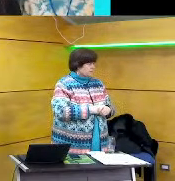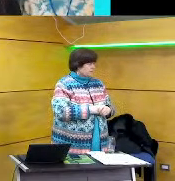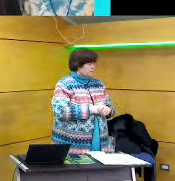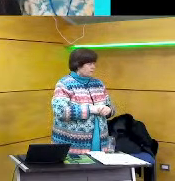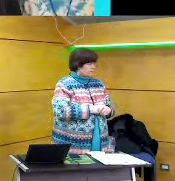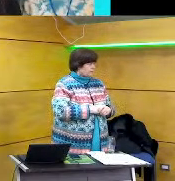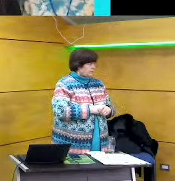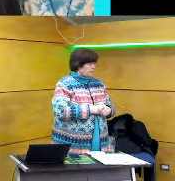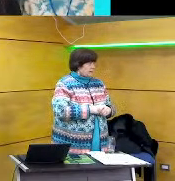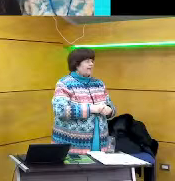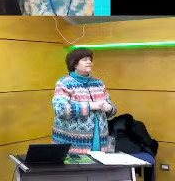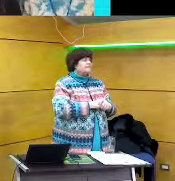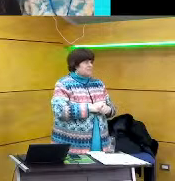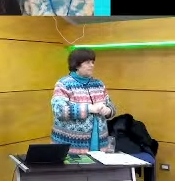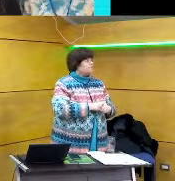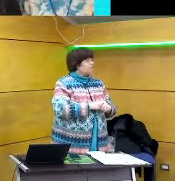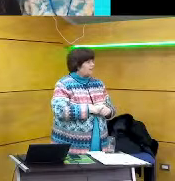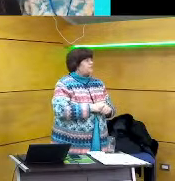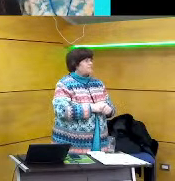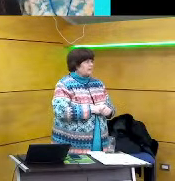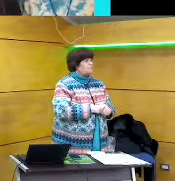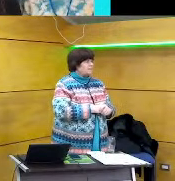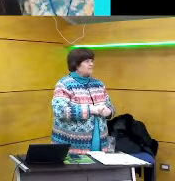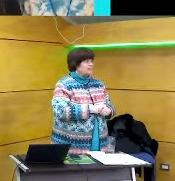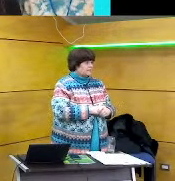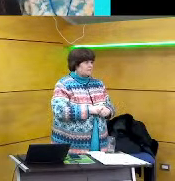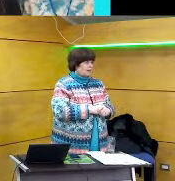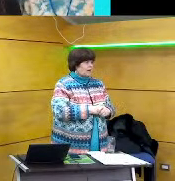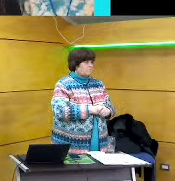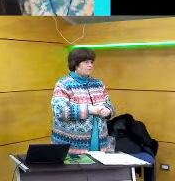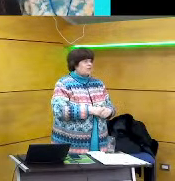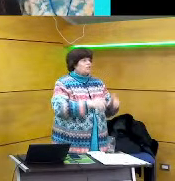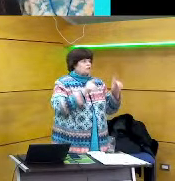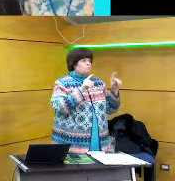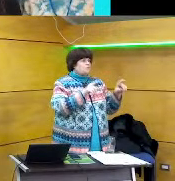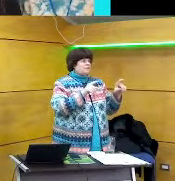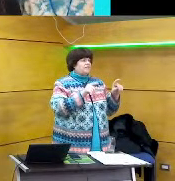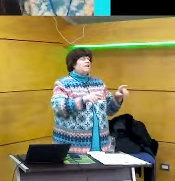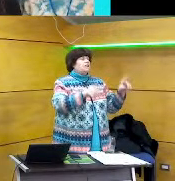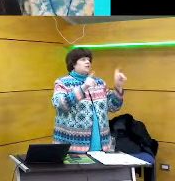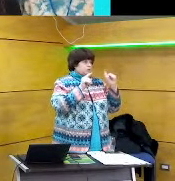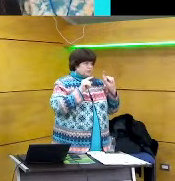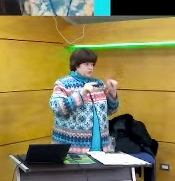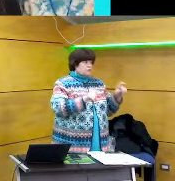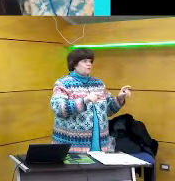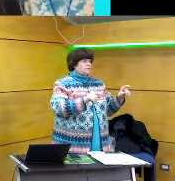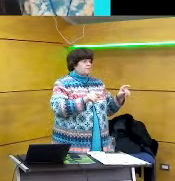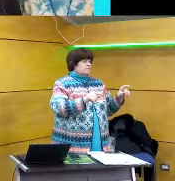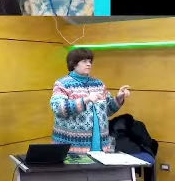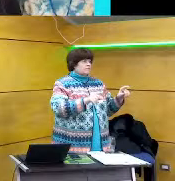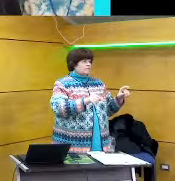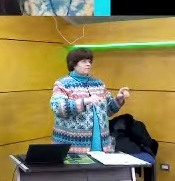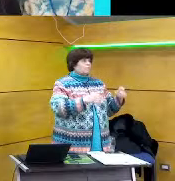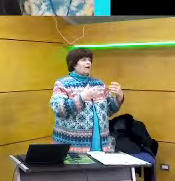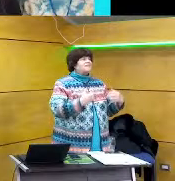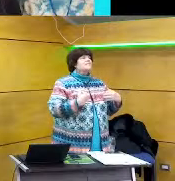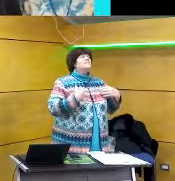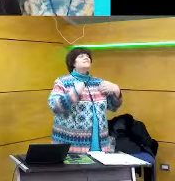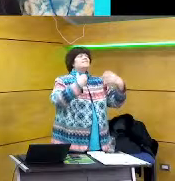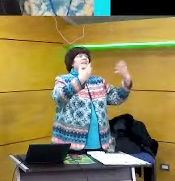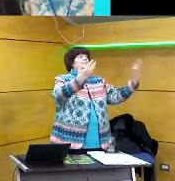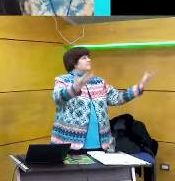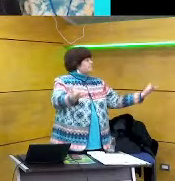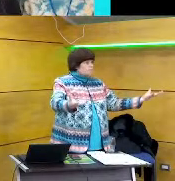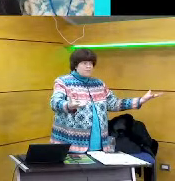minutes. At least 5 to 10 minutes of that time should be your students